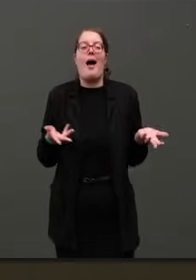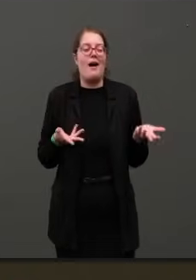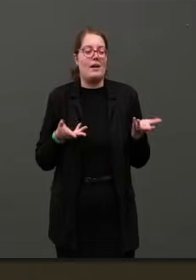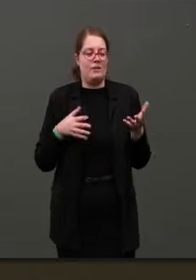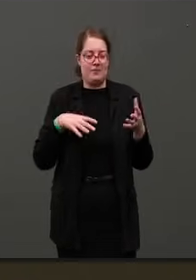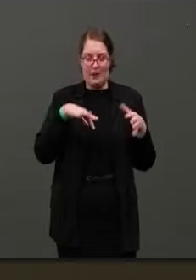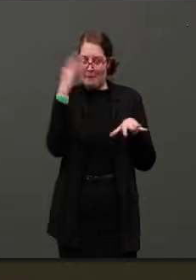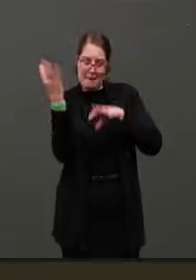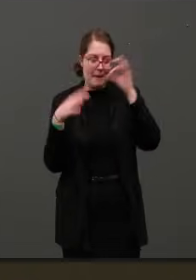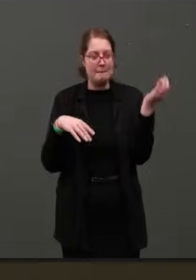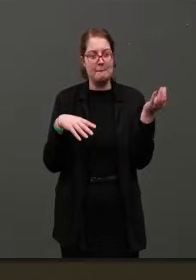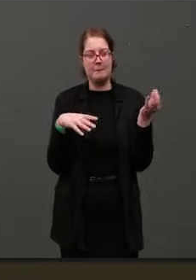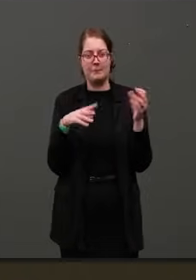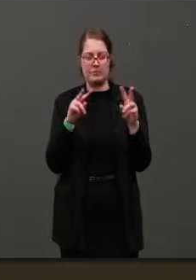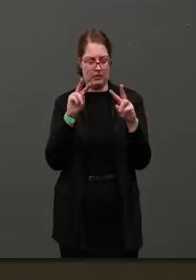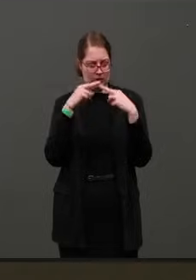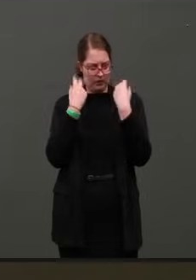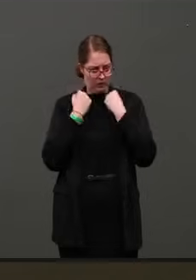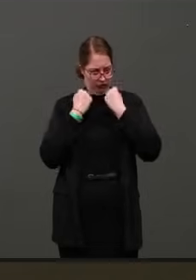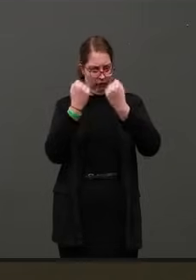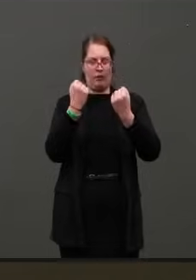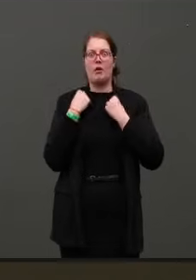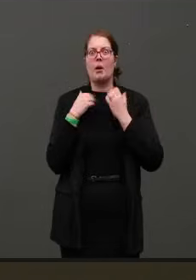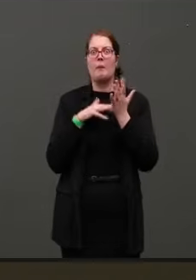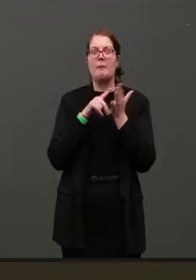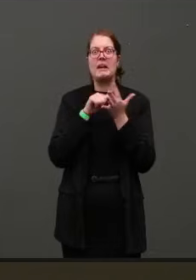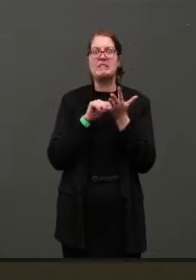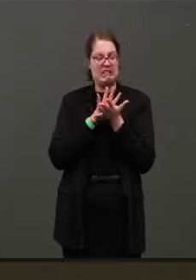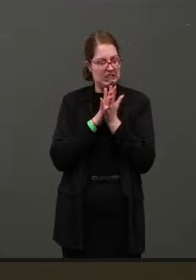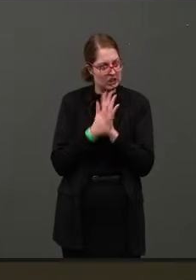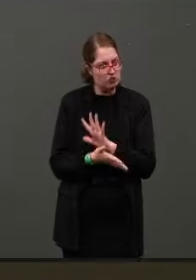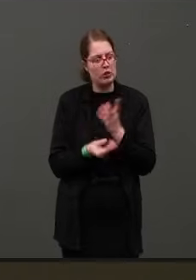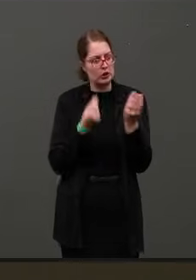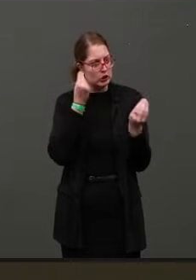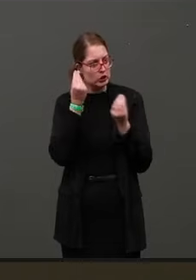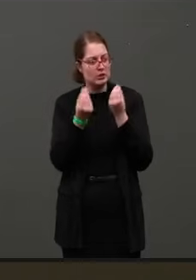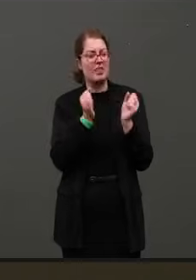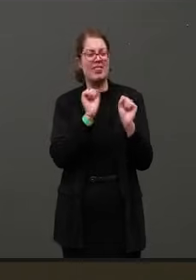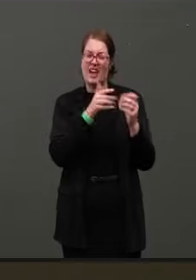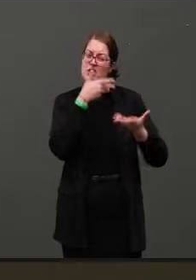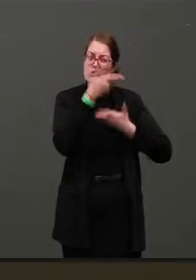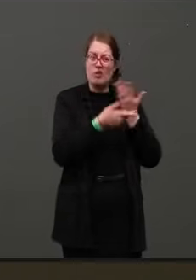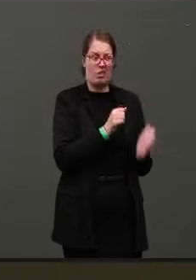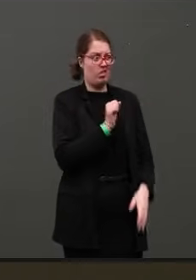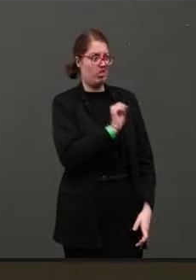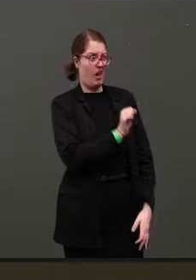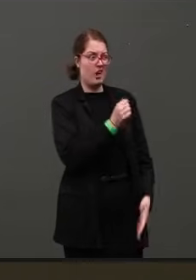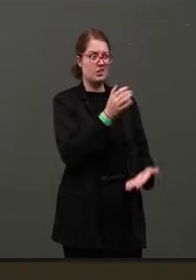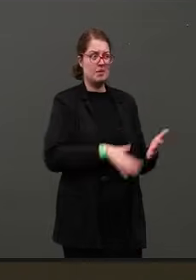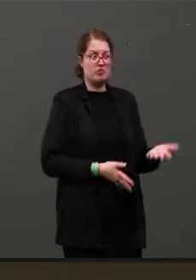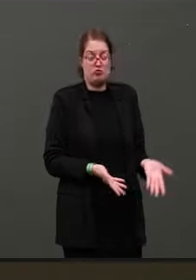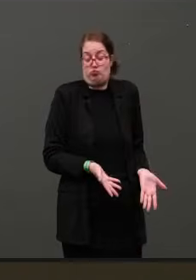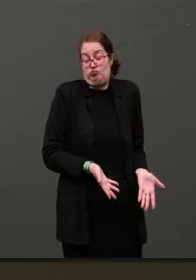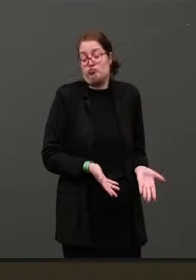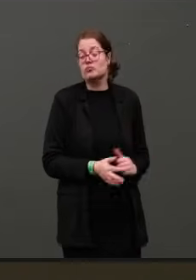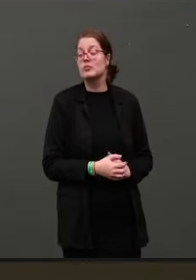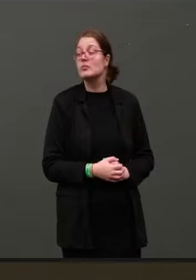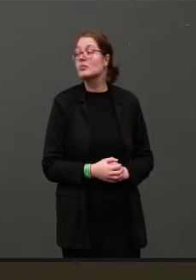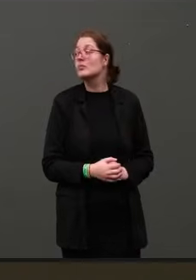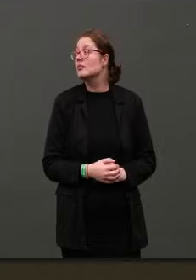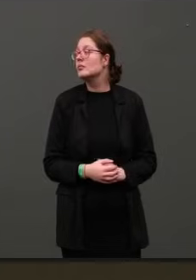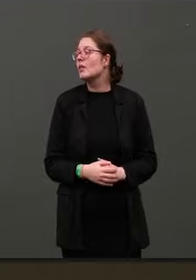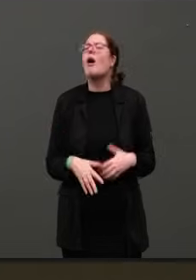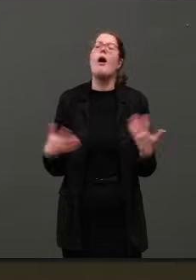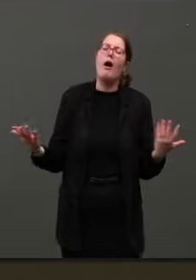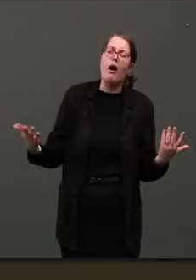very deconstructionist. But it is still fundamentally, it's their story. It's about them and their experiences. Even though, yeah, far more